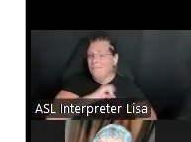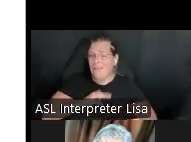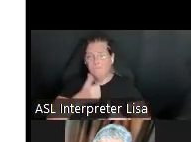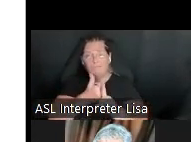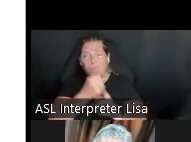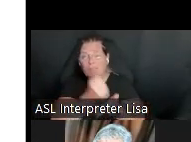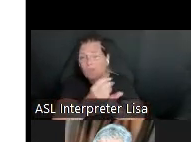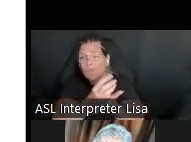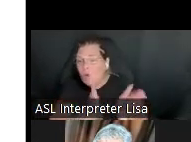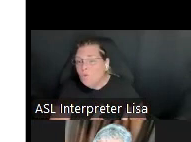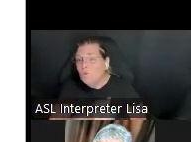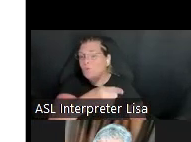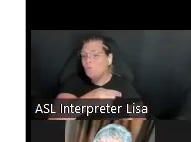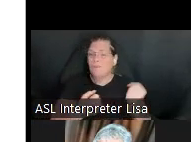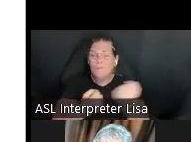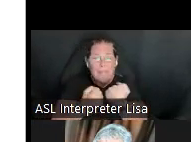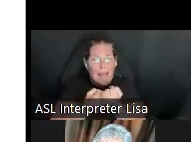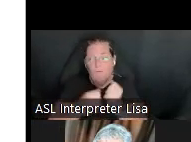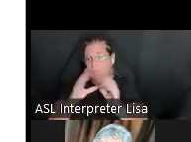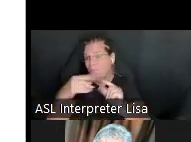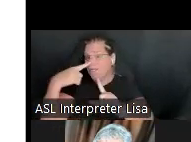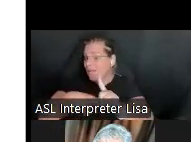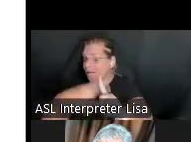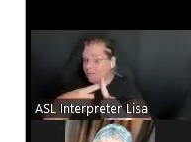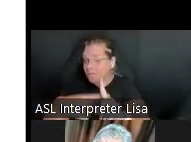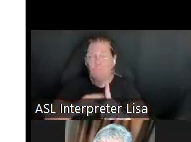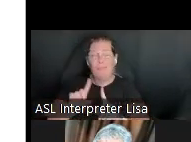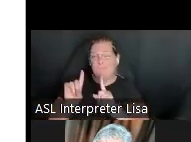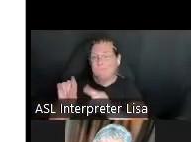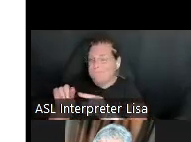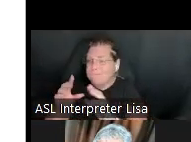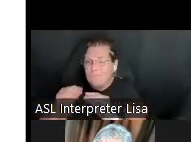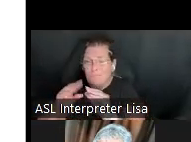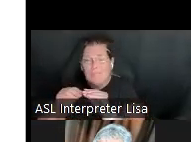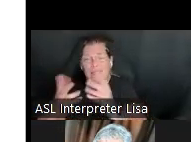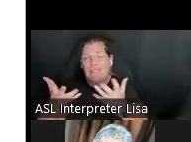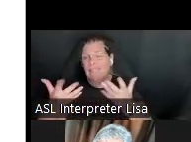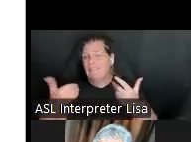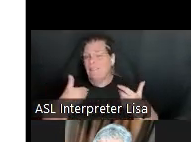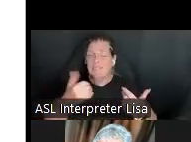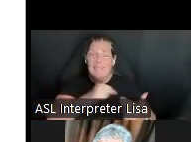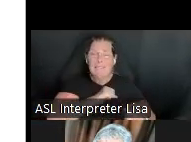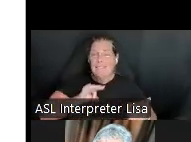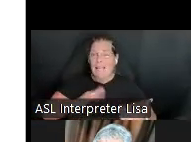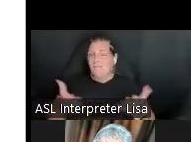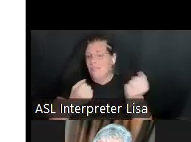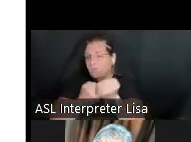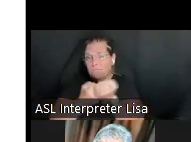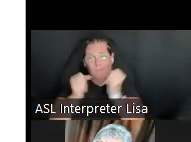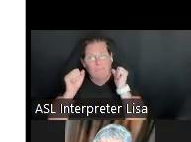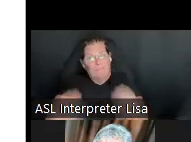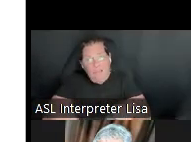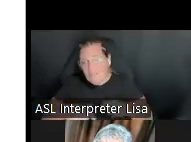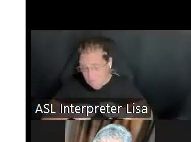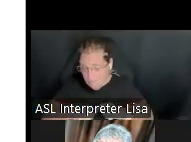and advocates who do monthly meetings, who attend meetings, so that people,